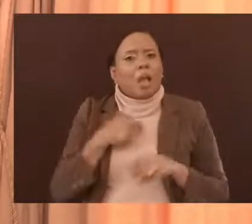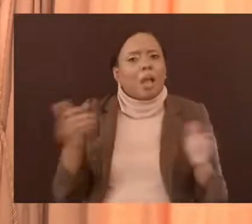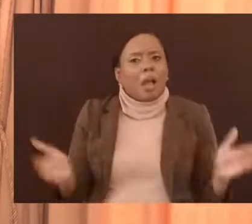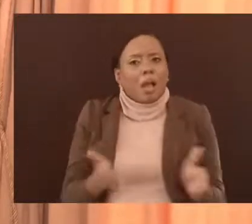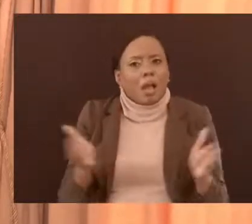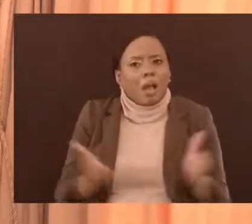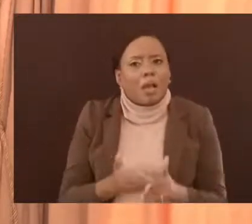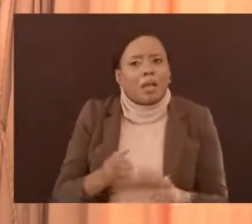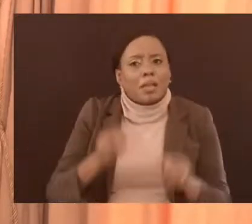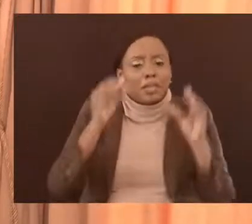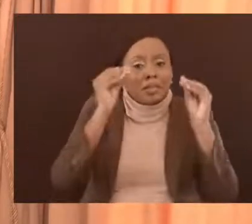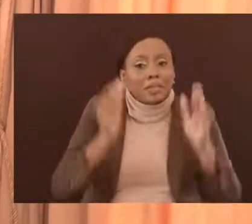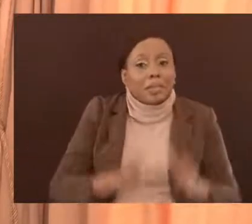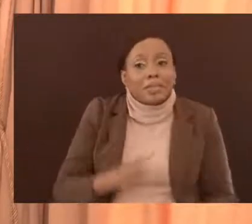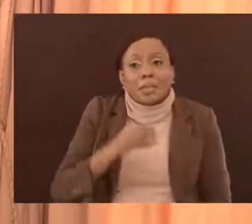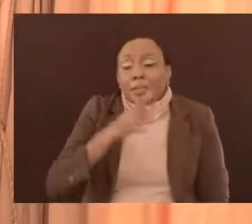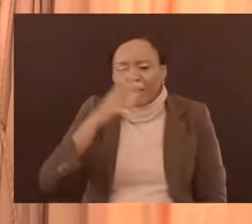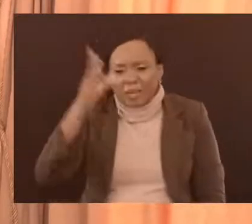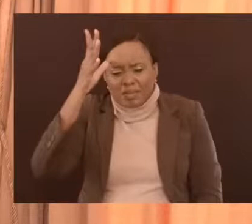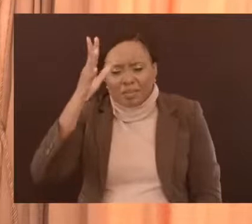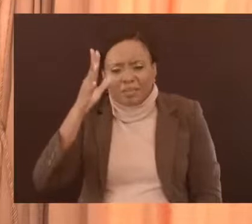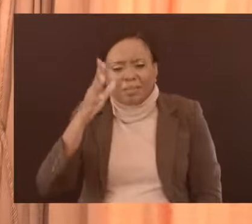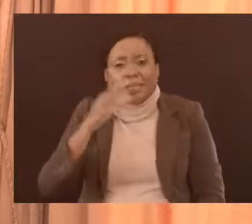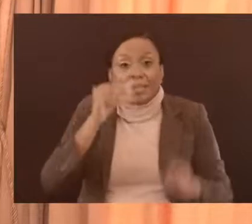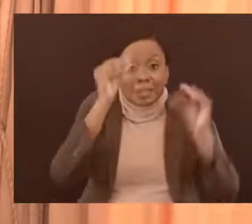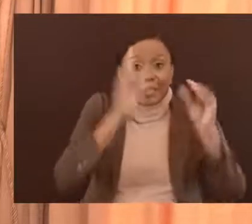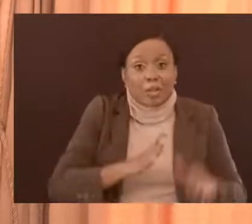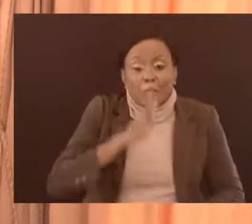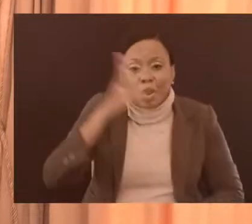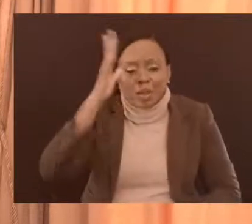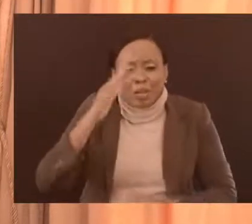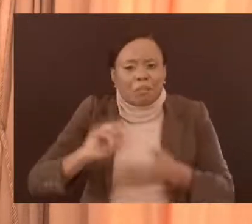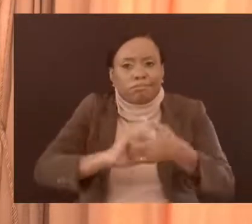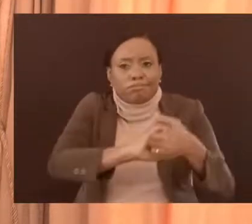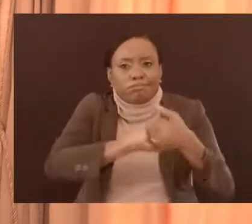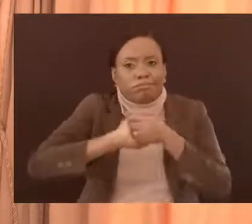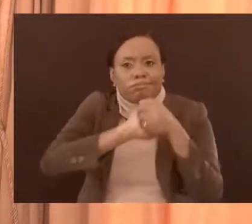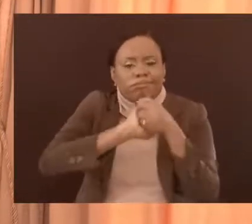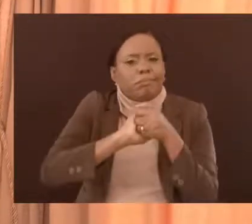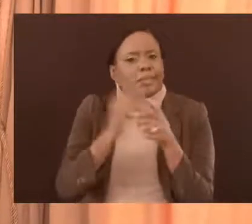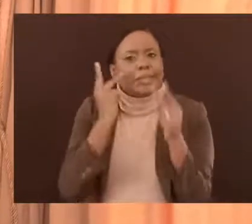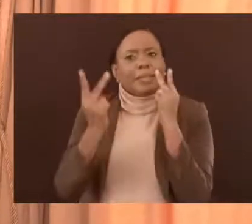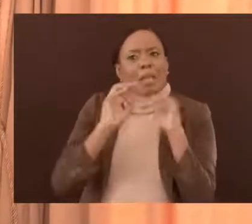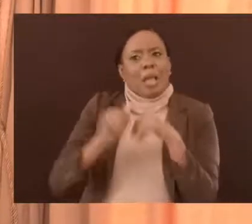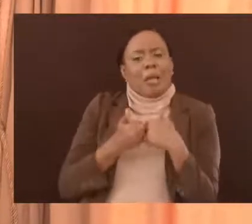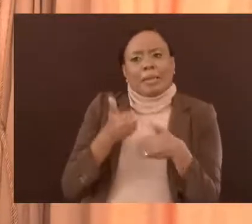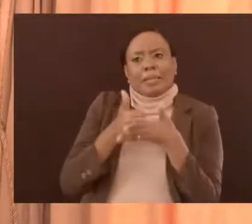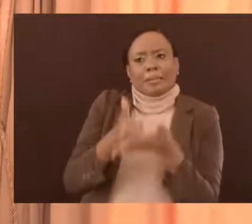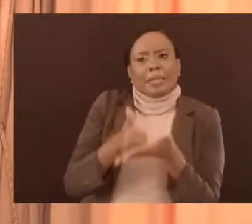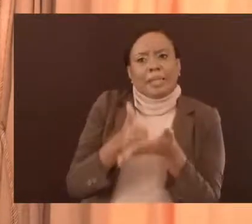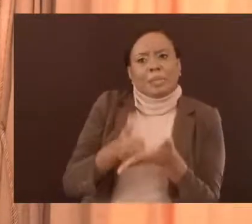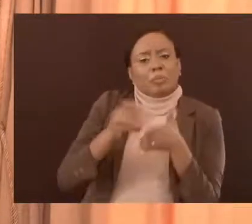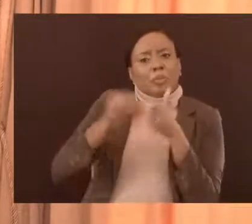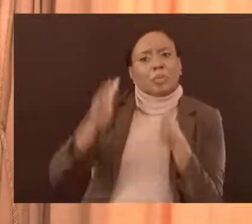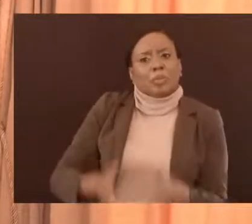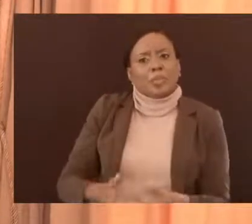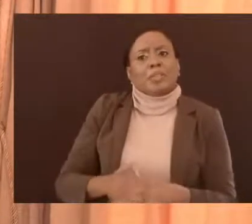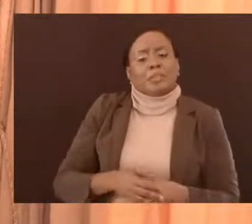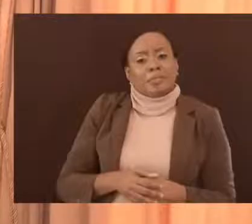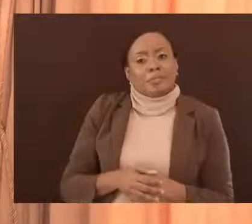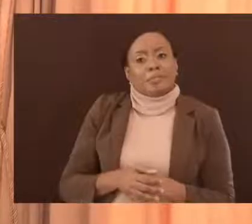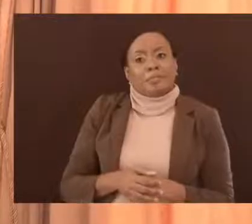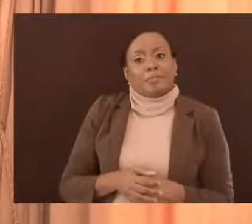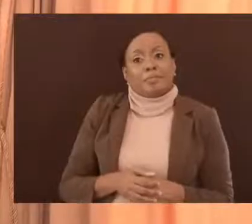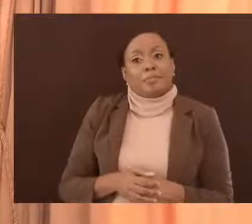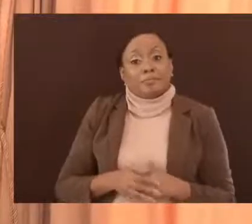parents, because I said earlier we must do it together, to work to see how we can assist these students. As the